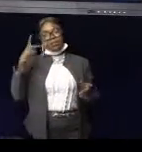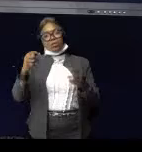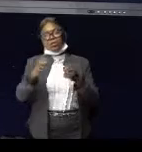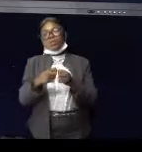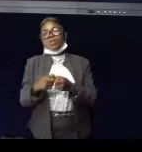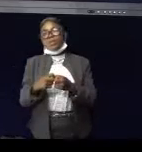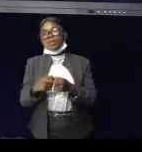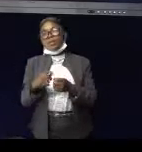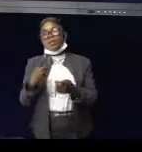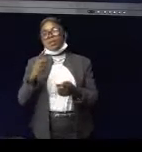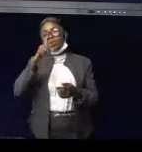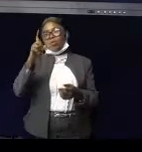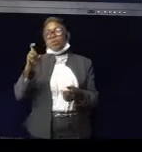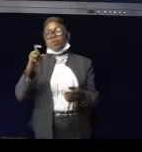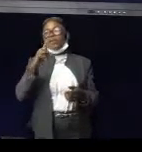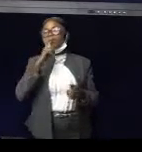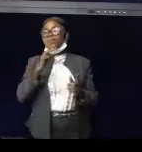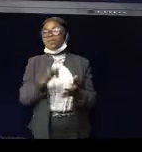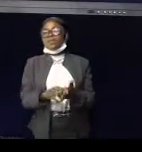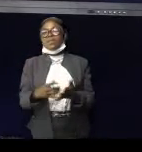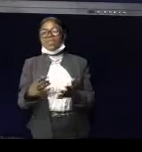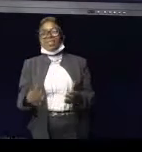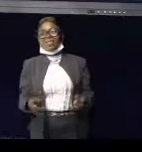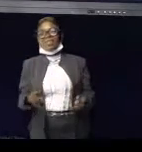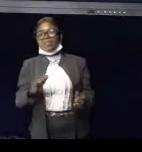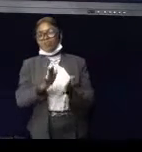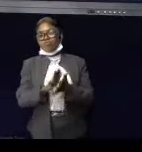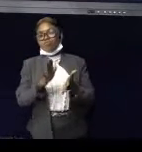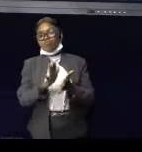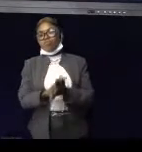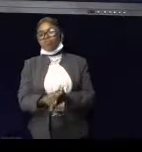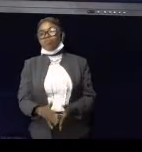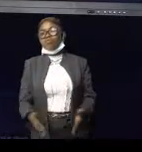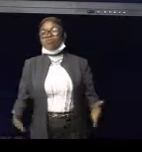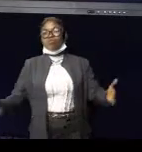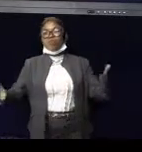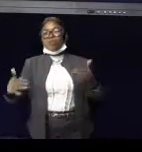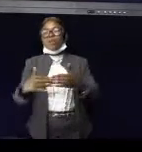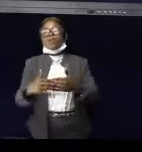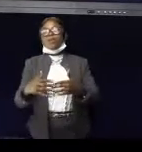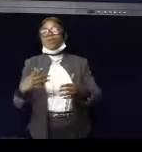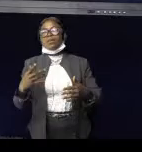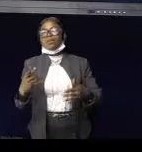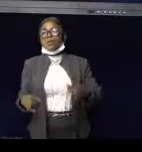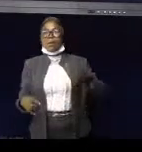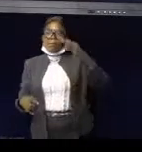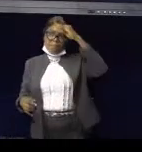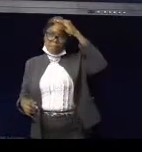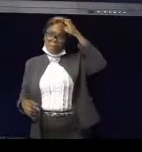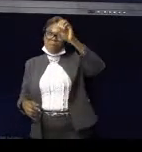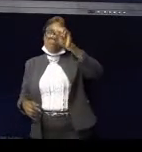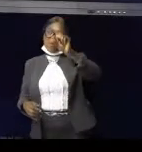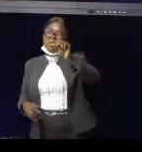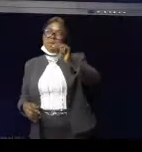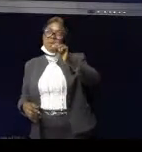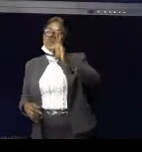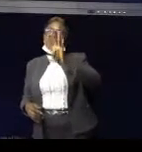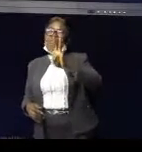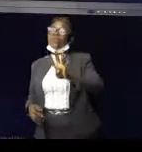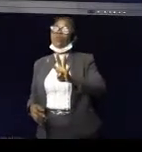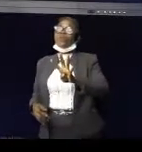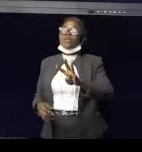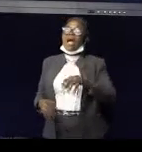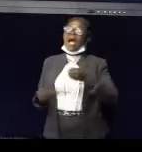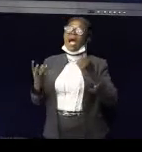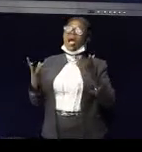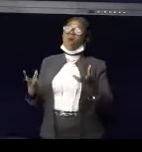out. The question says, in a school gathering, the ratio of boys to girls was 4-5. There were